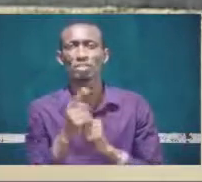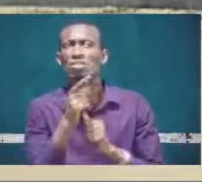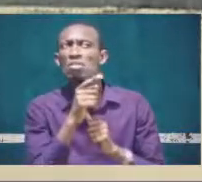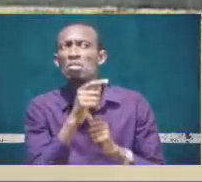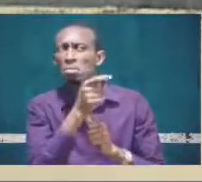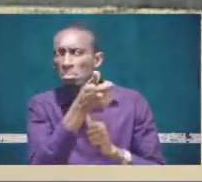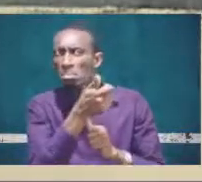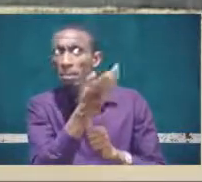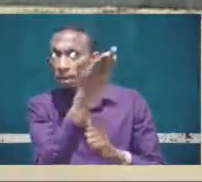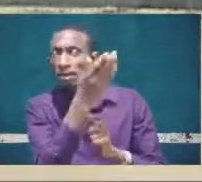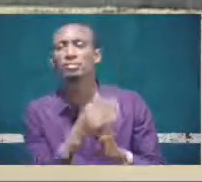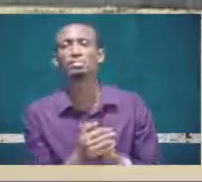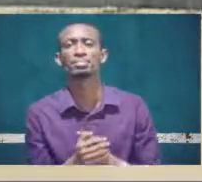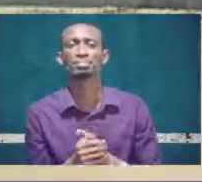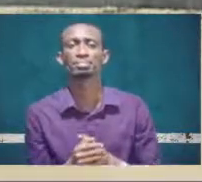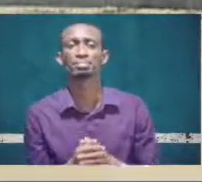price,